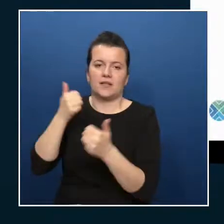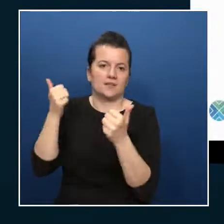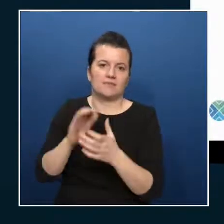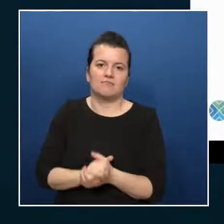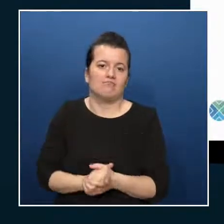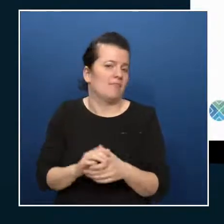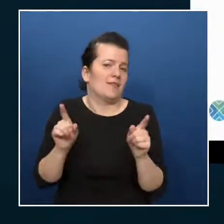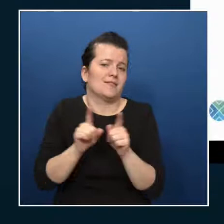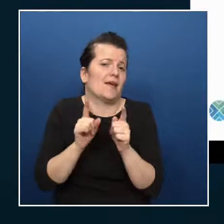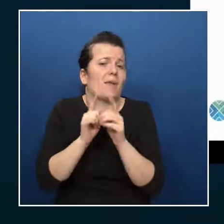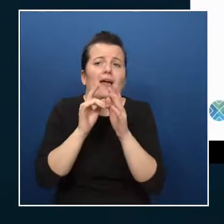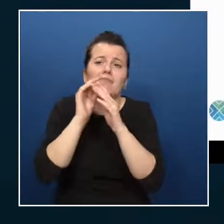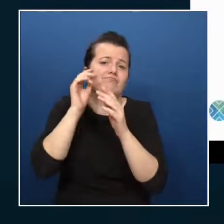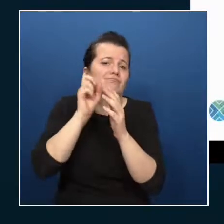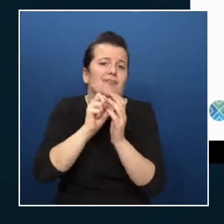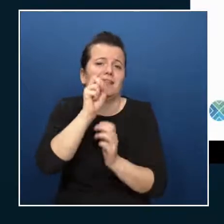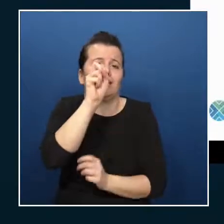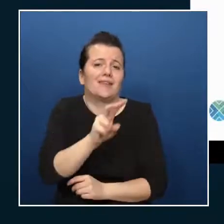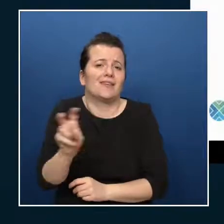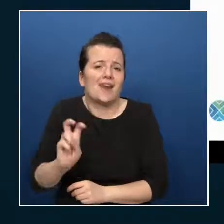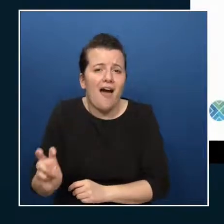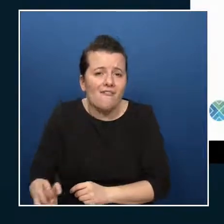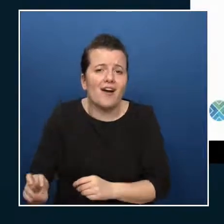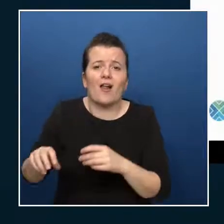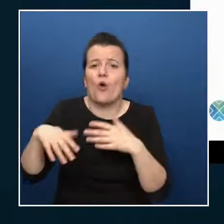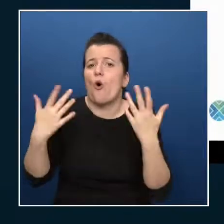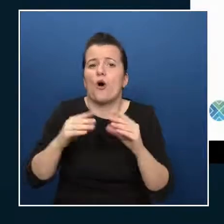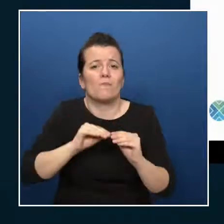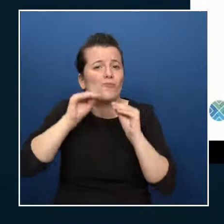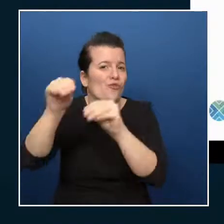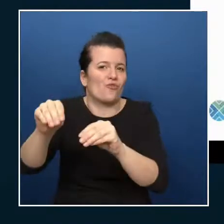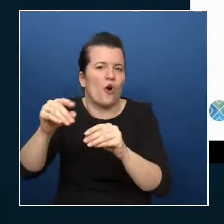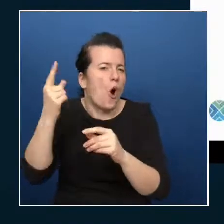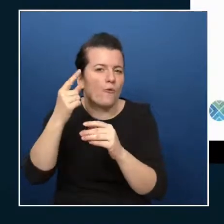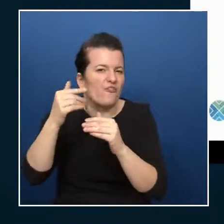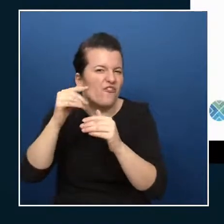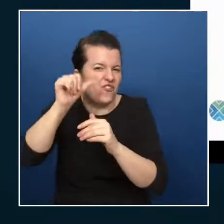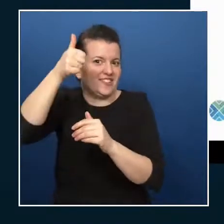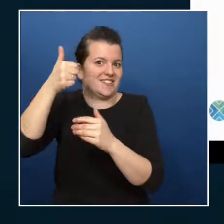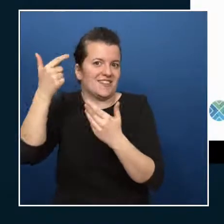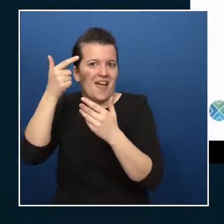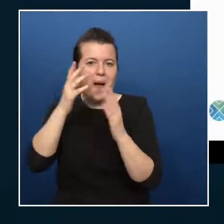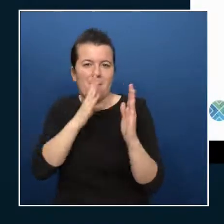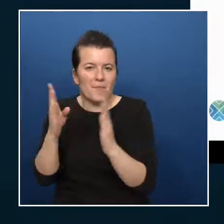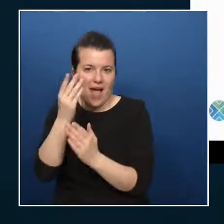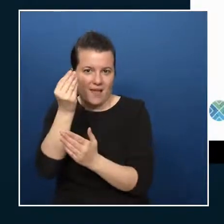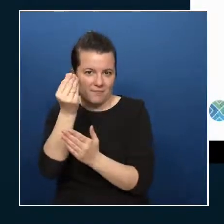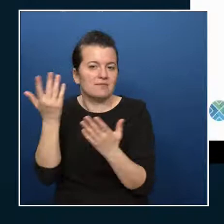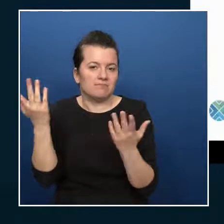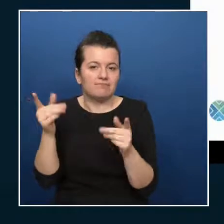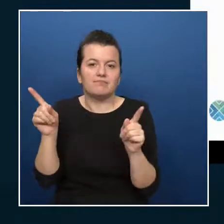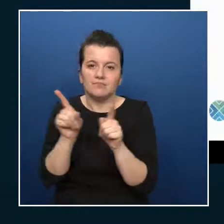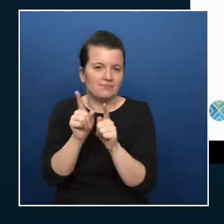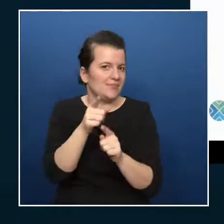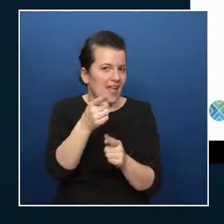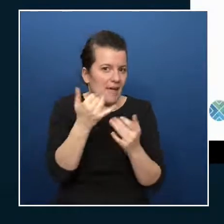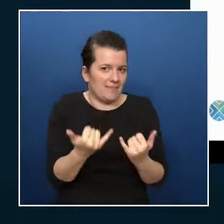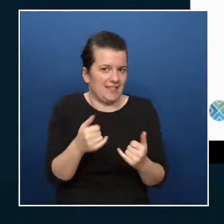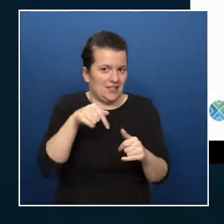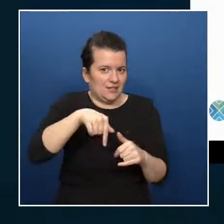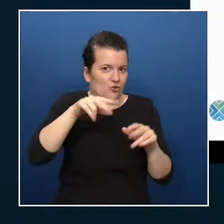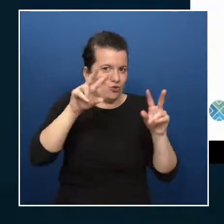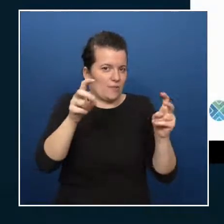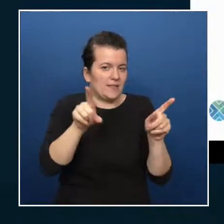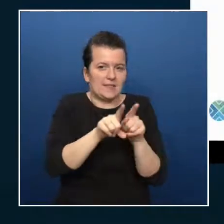or whatever. And try to design your workloads as efficient as possible. So focus on